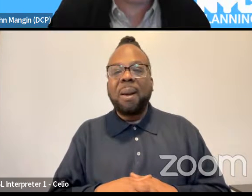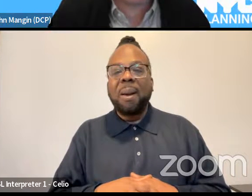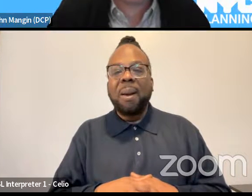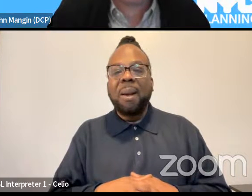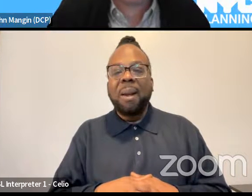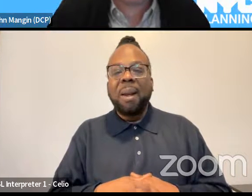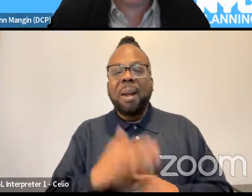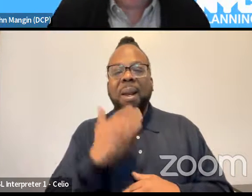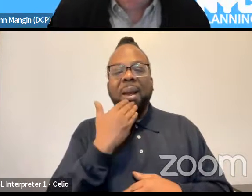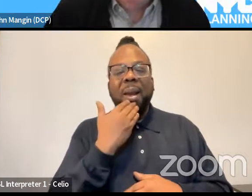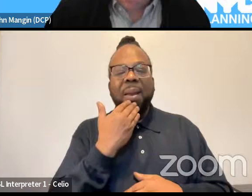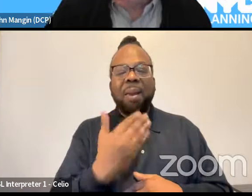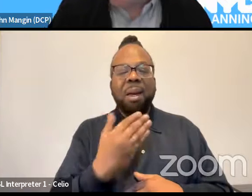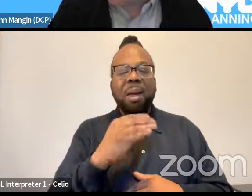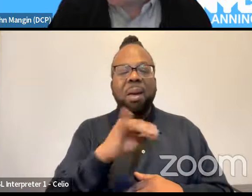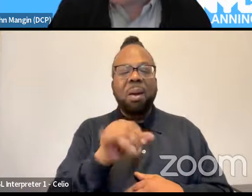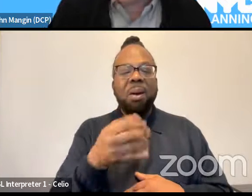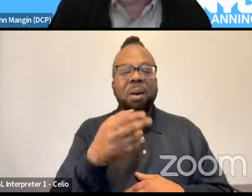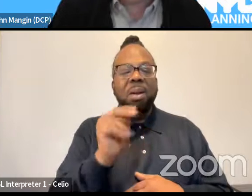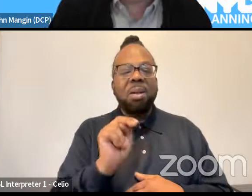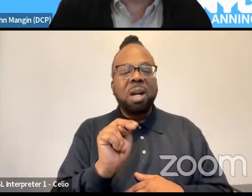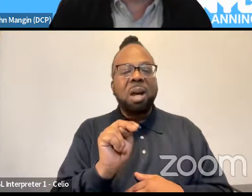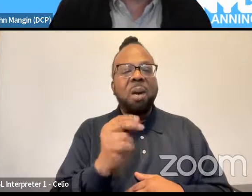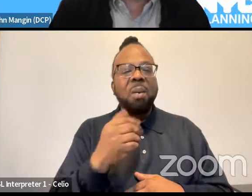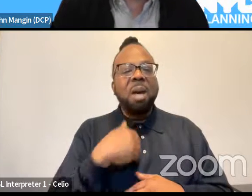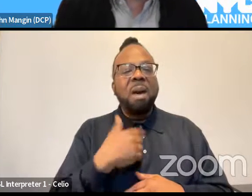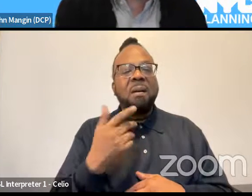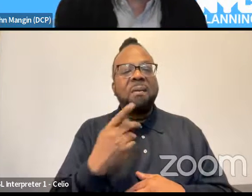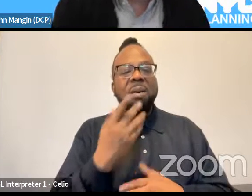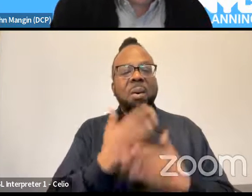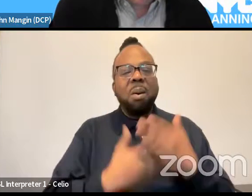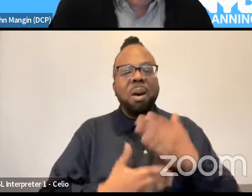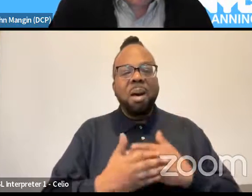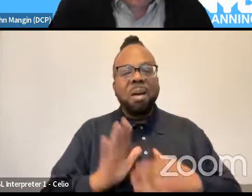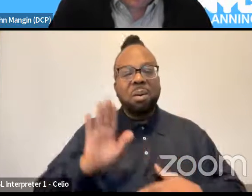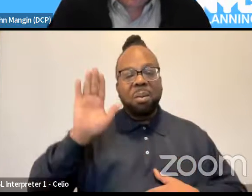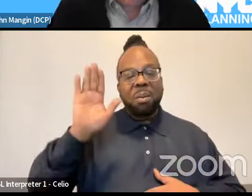Thank you, John. So there are a few hands that are raised now.